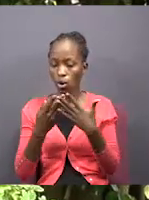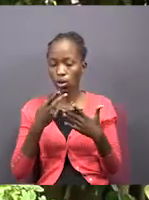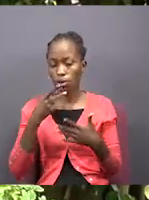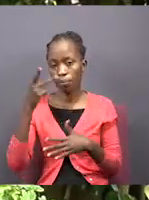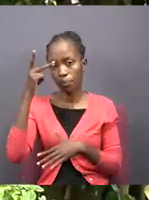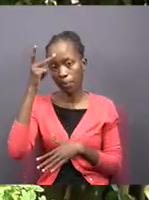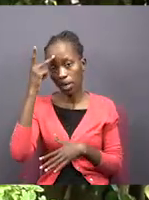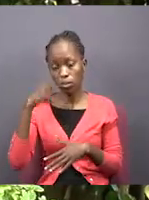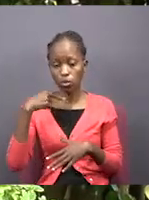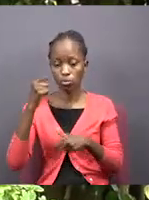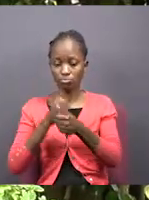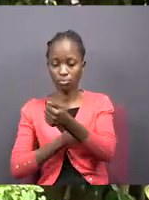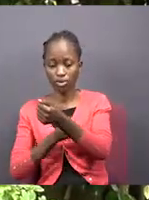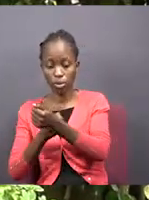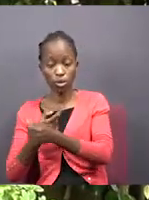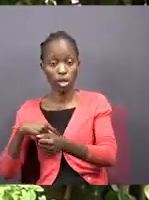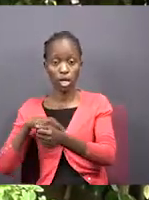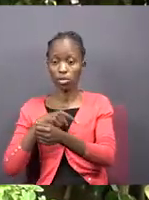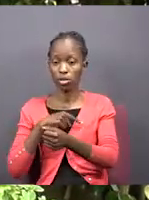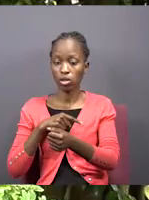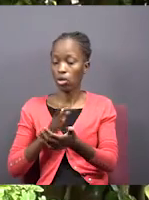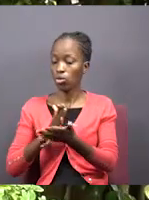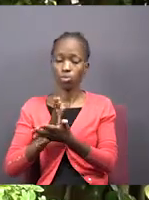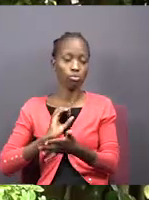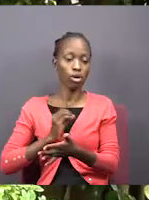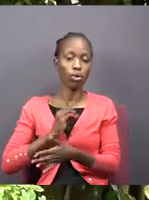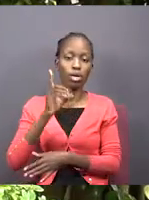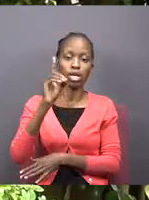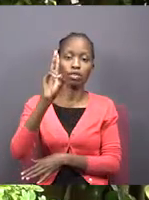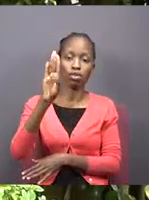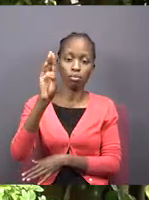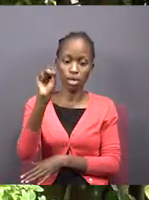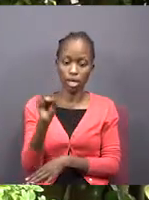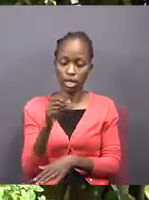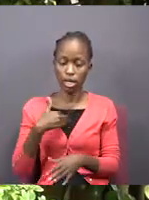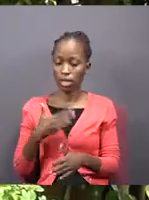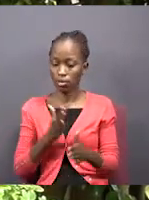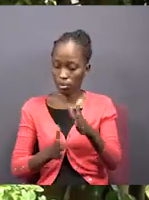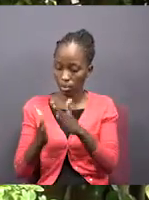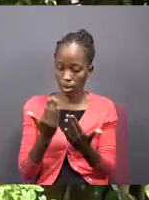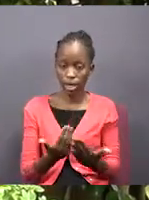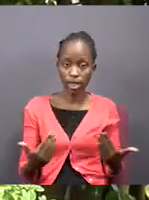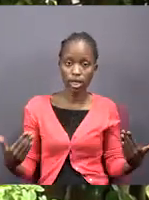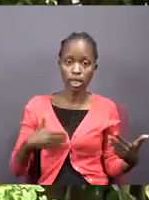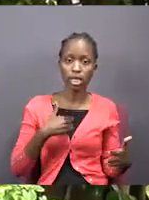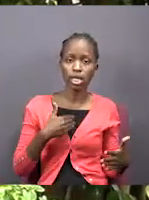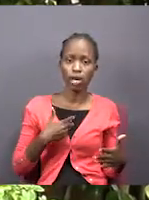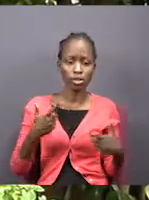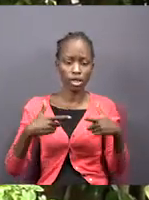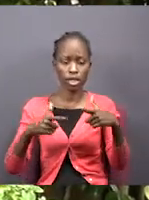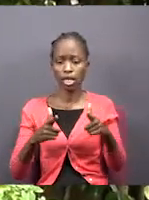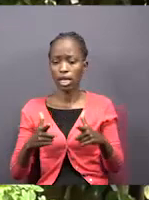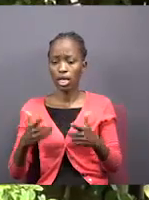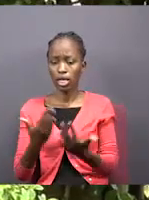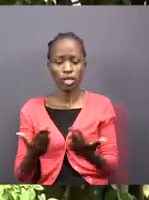parent who have supported us through our DVBS. They have prepared the children, they have